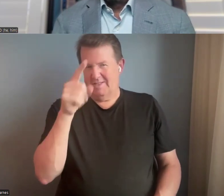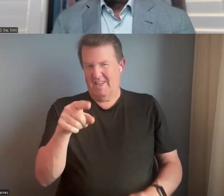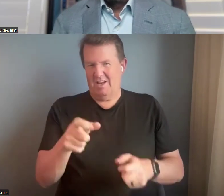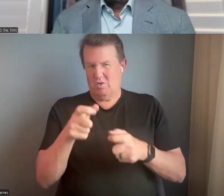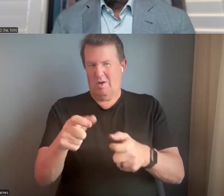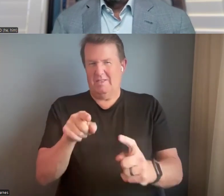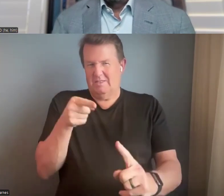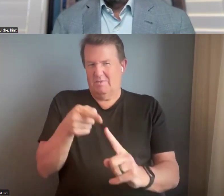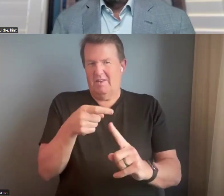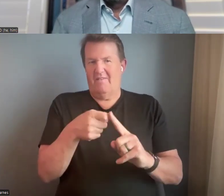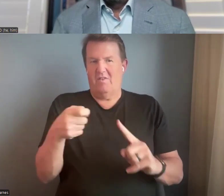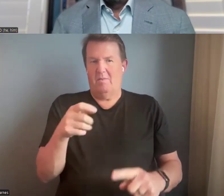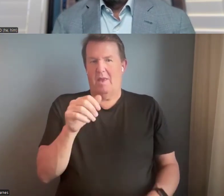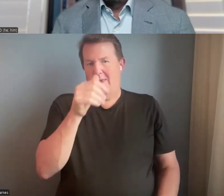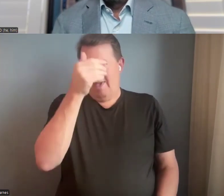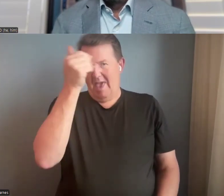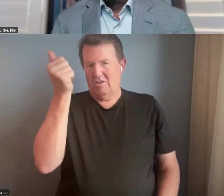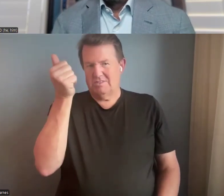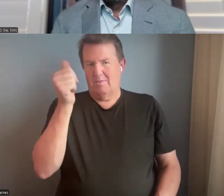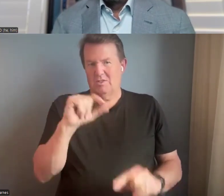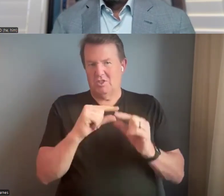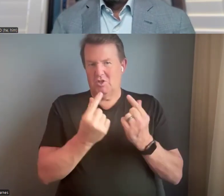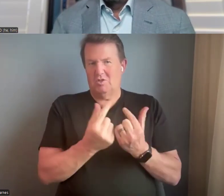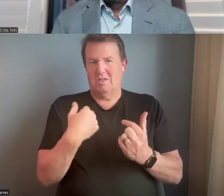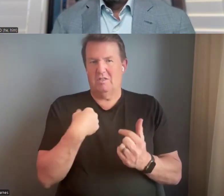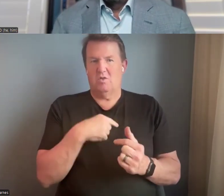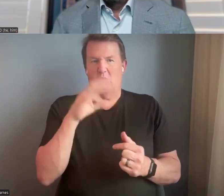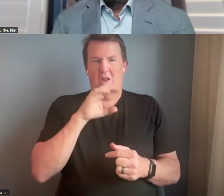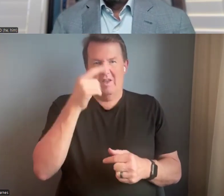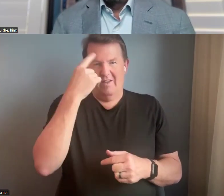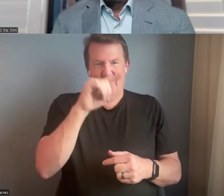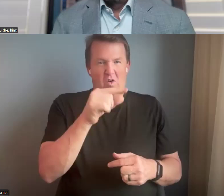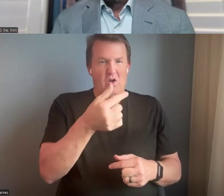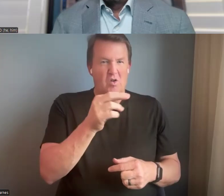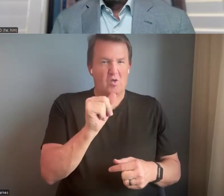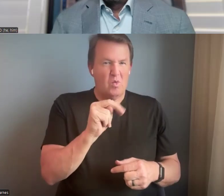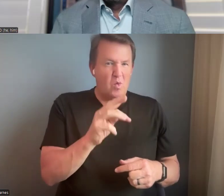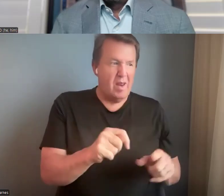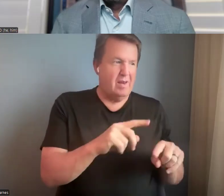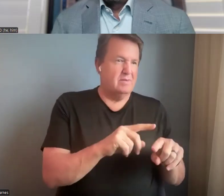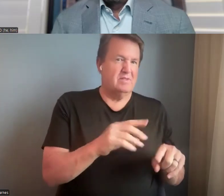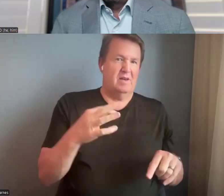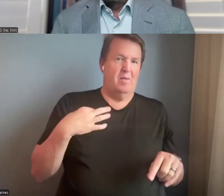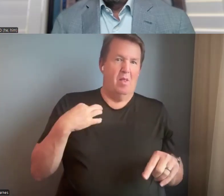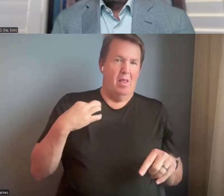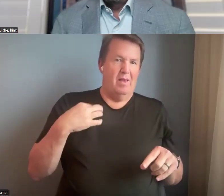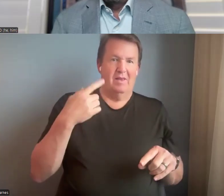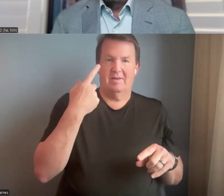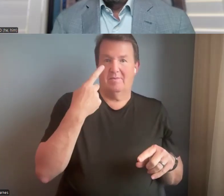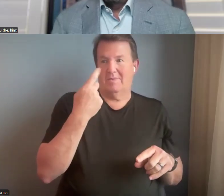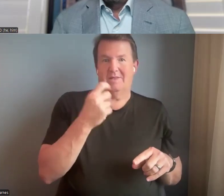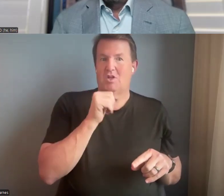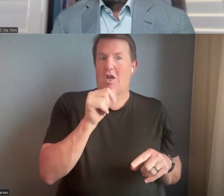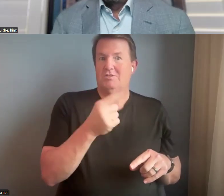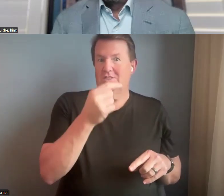was from Alzheimer's Association. So we're continuously looking for grants and applying and networking so we can give all caregivers a break,